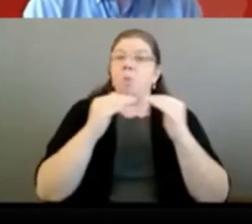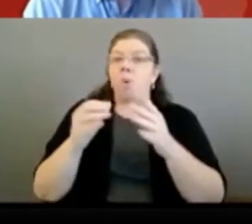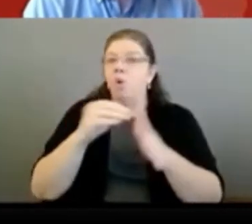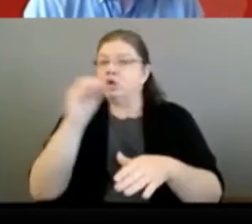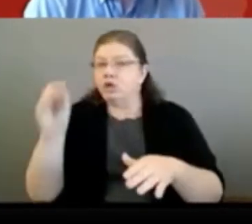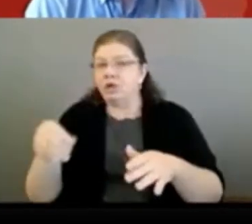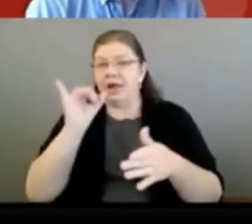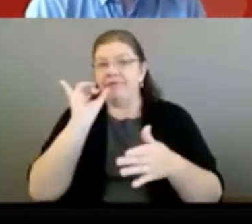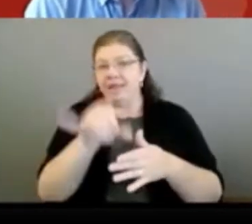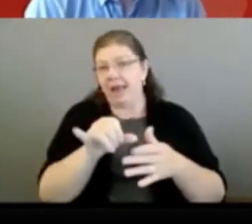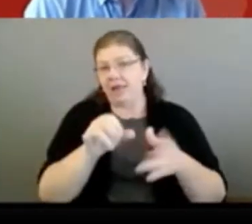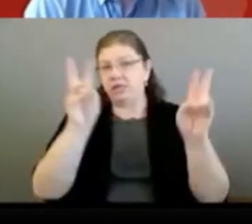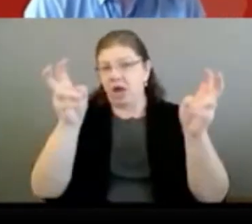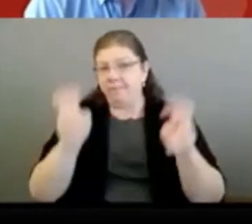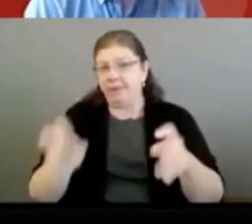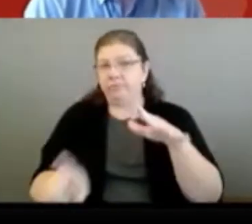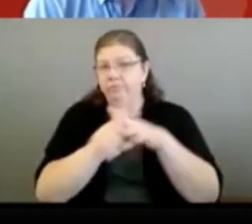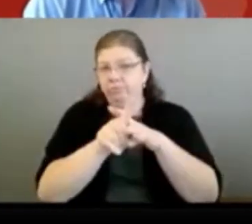given document.